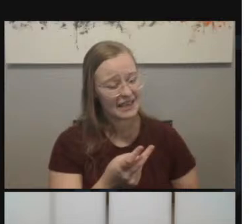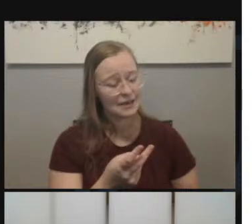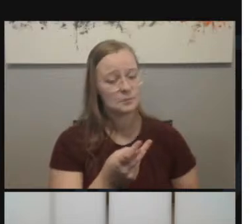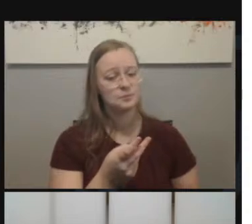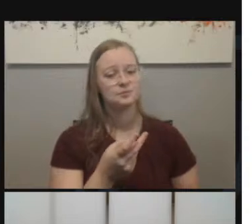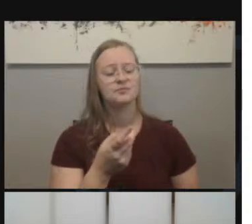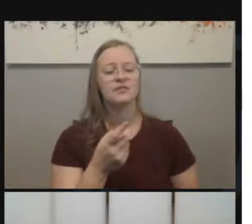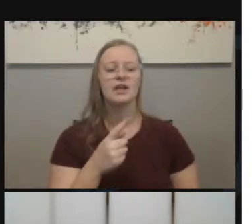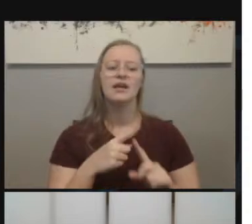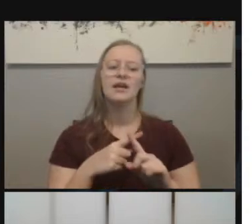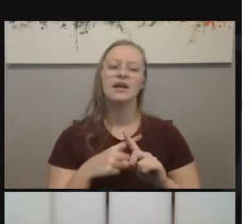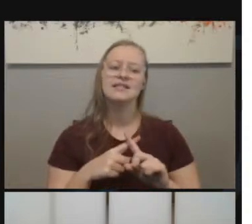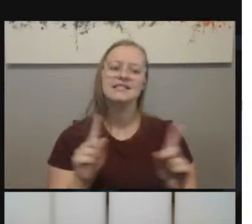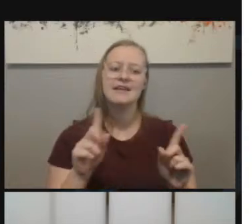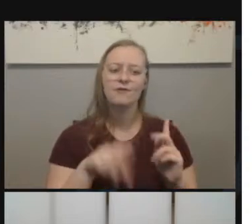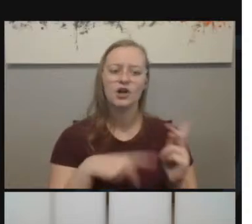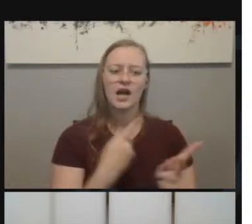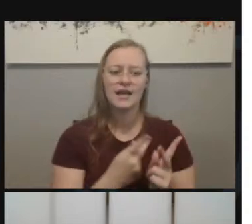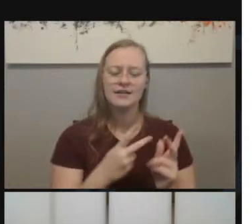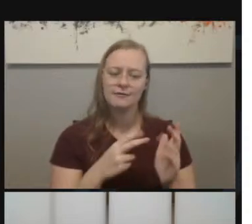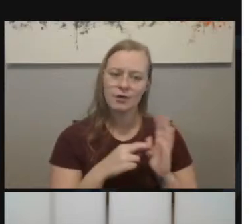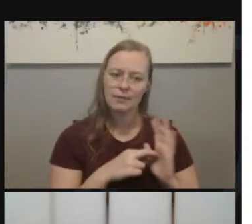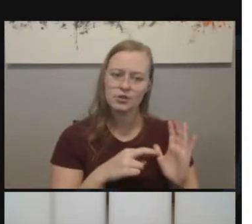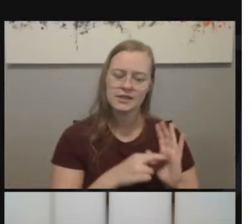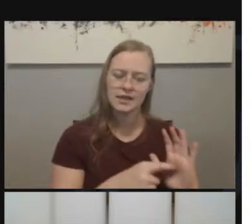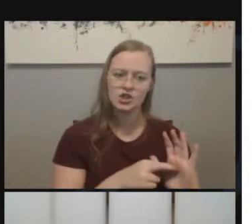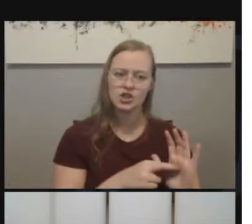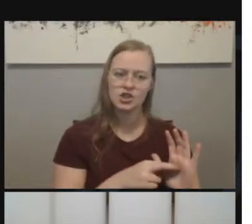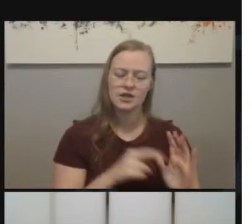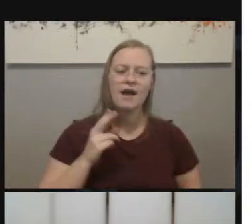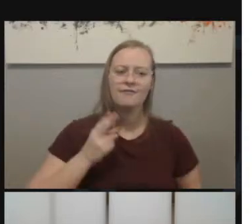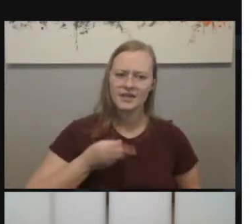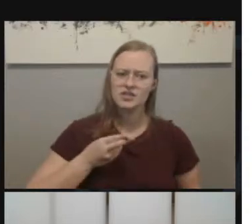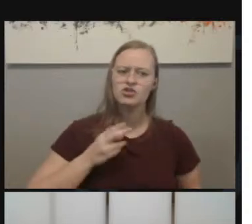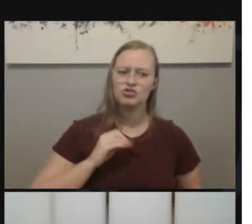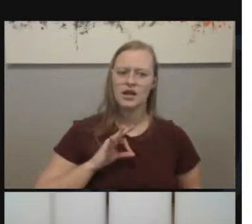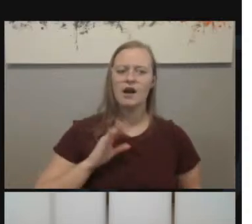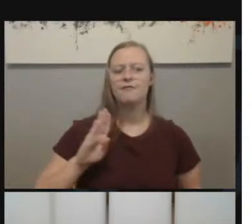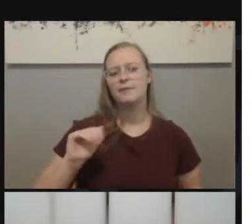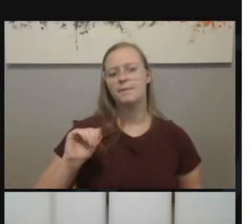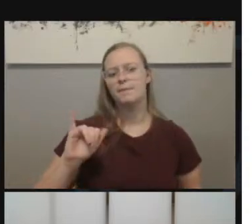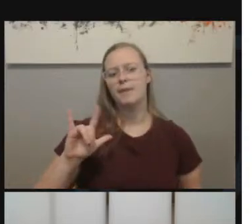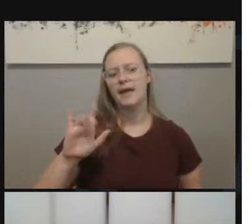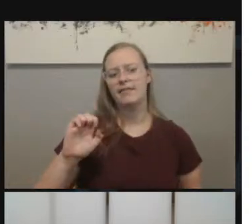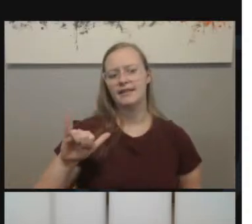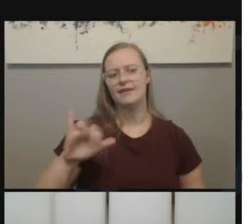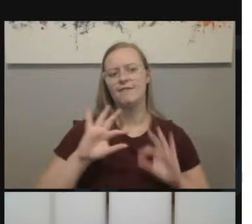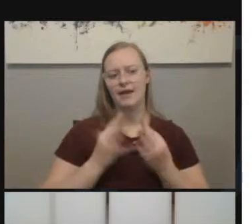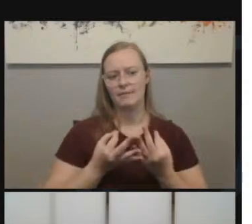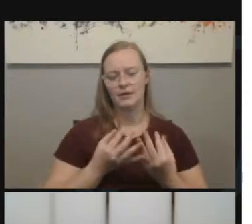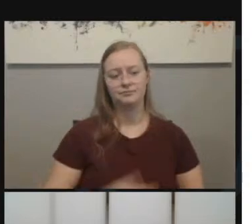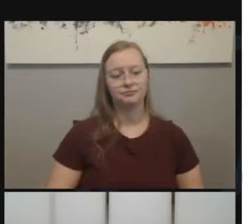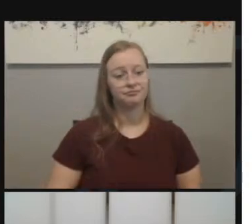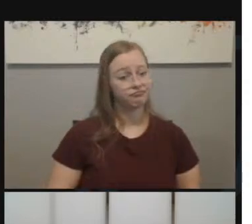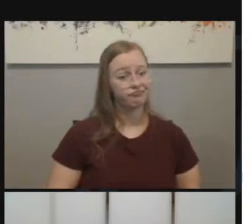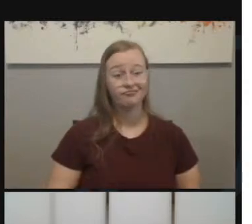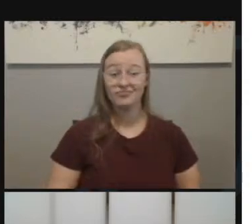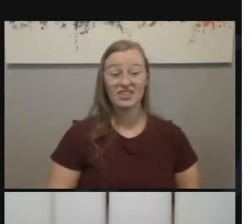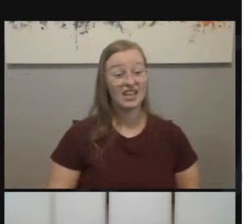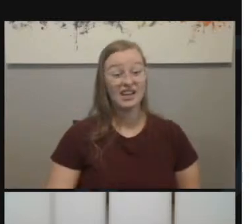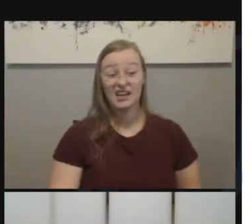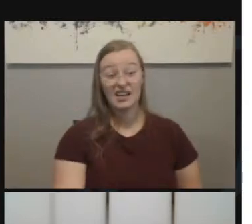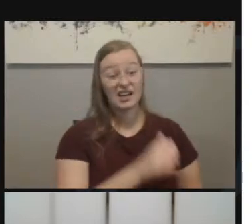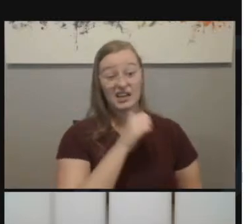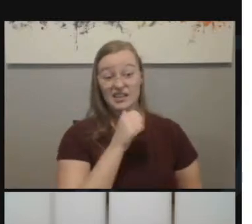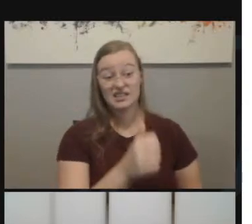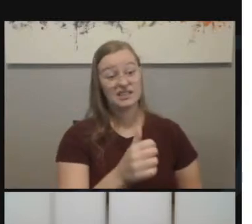different kind of representation of the history of the Bailey family. One doesn't have to be the